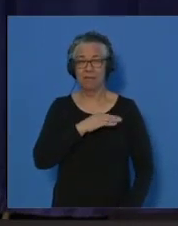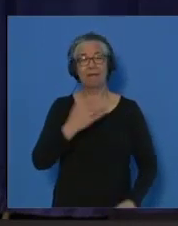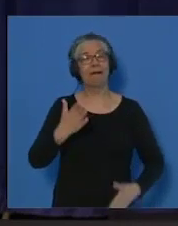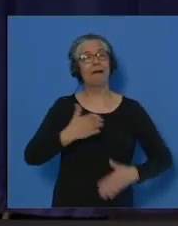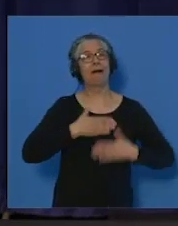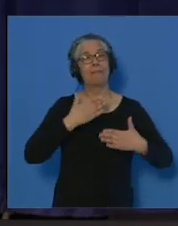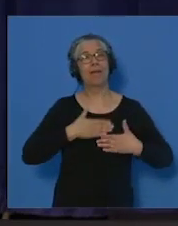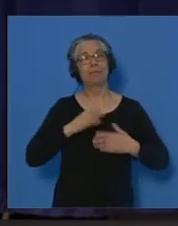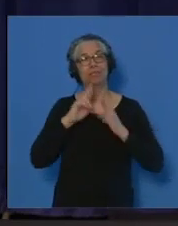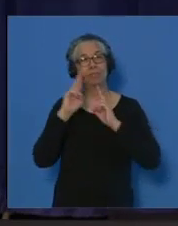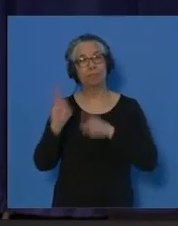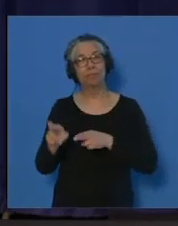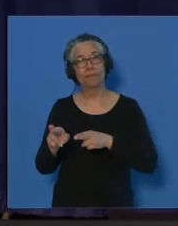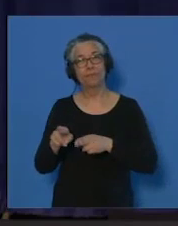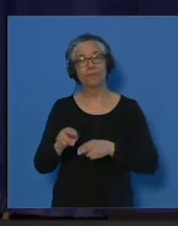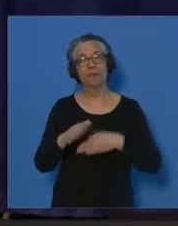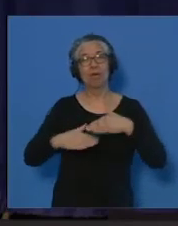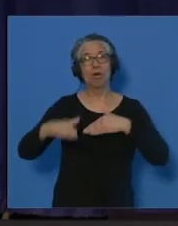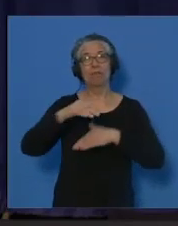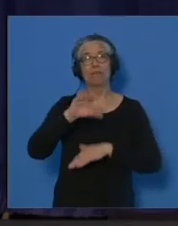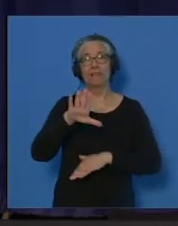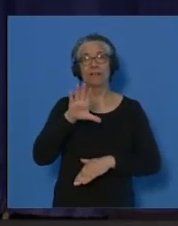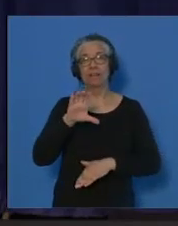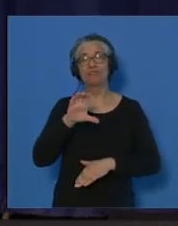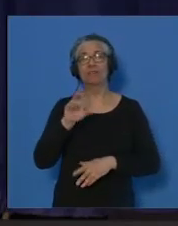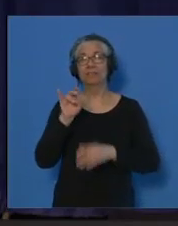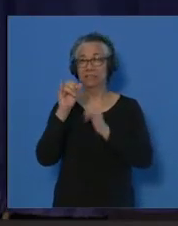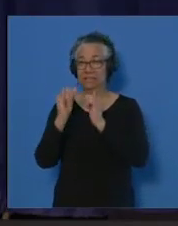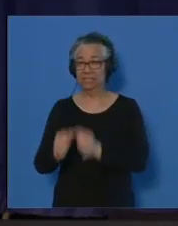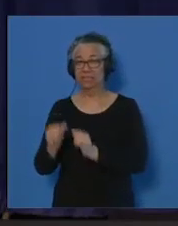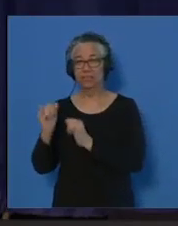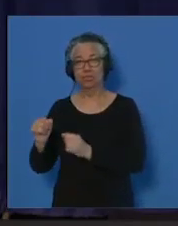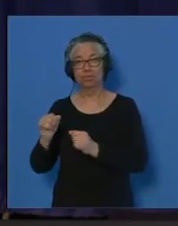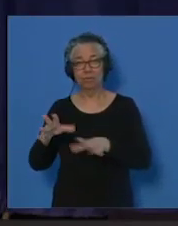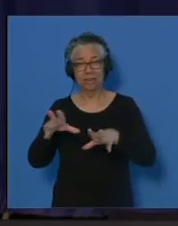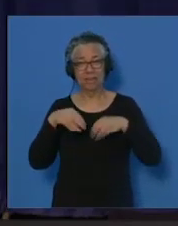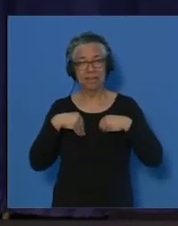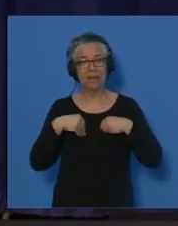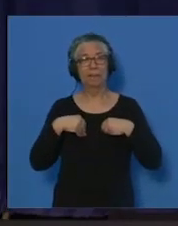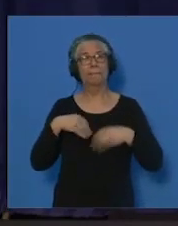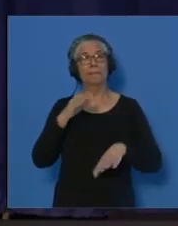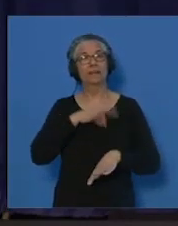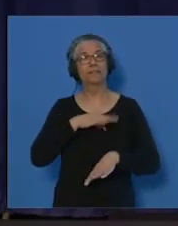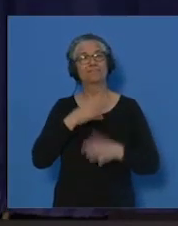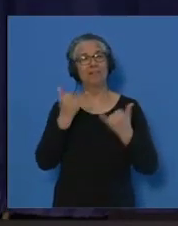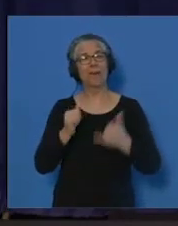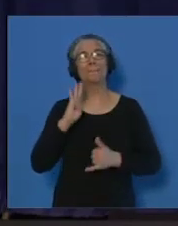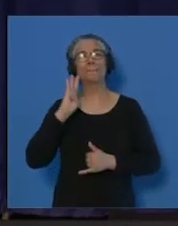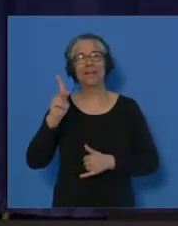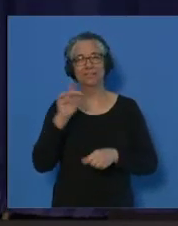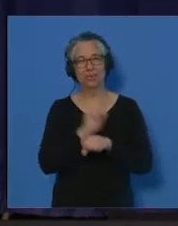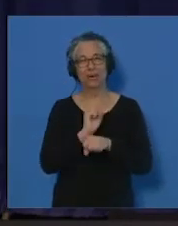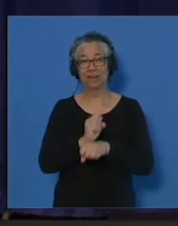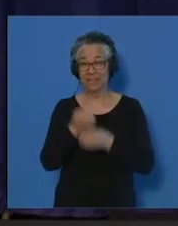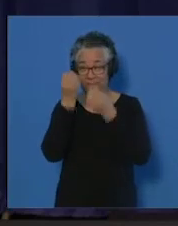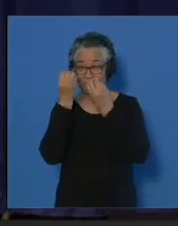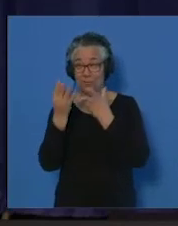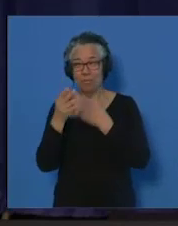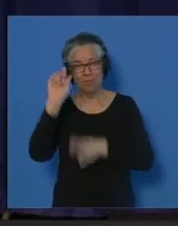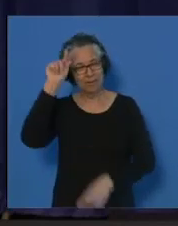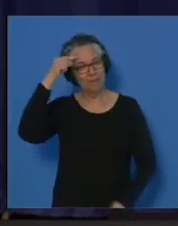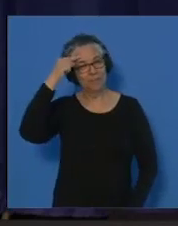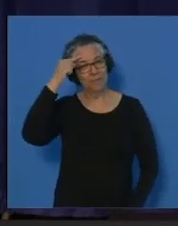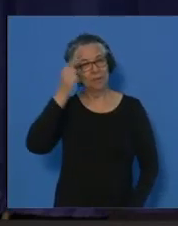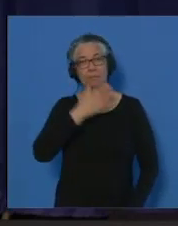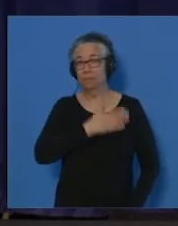to report that over 500 individuals that were receiving benefits have returned to work and informed the government. I want to